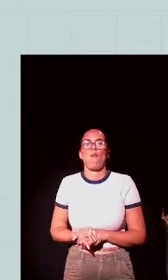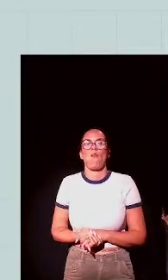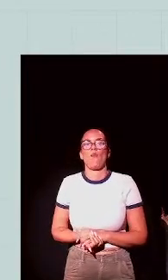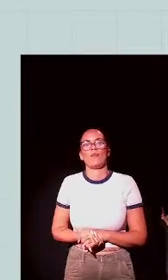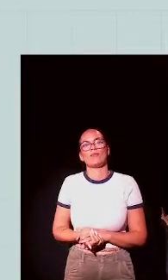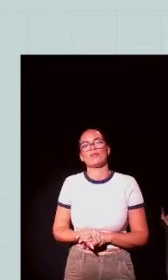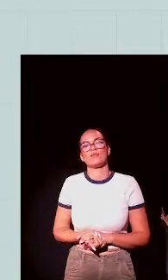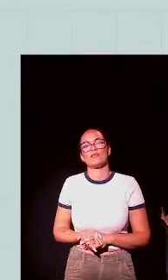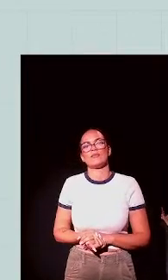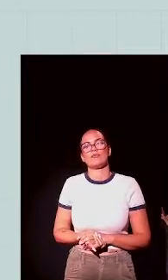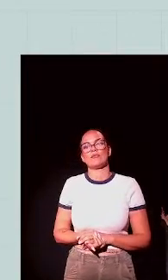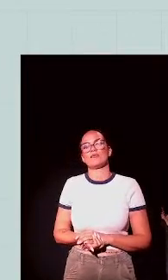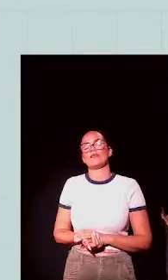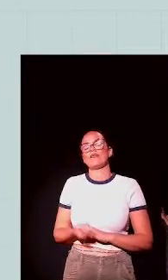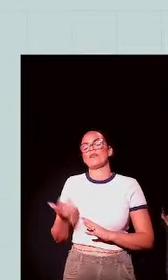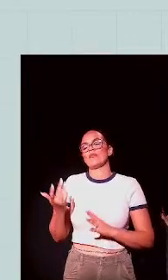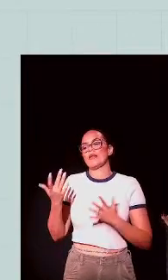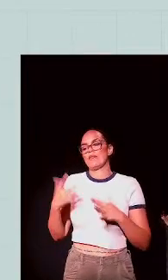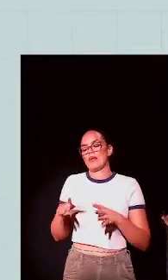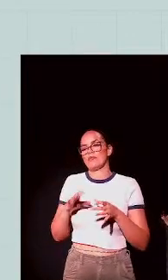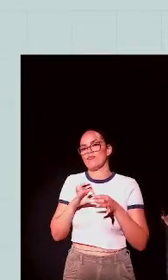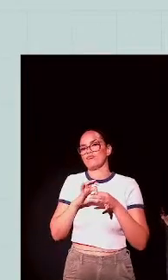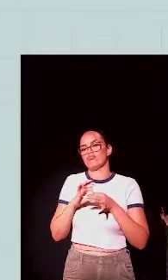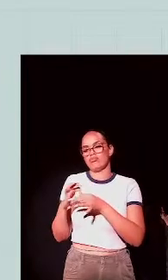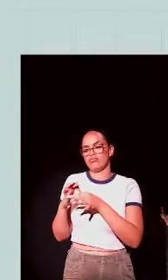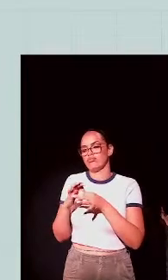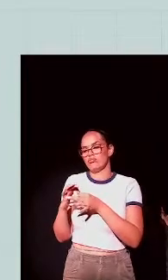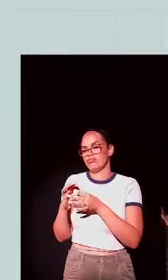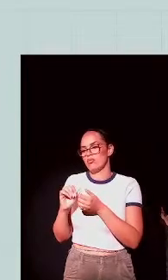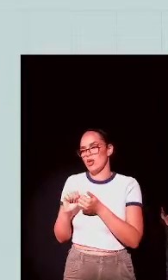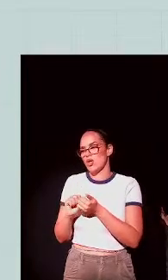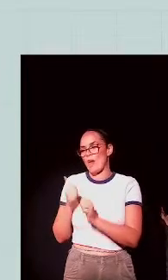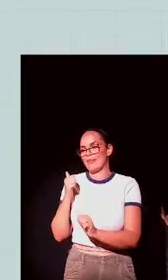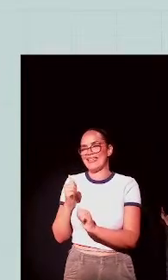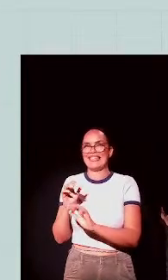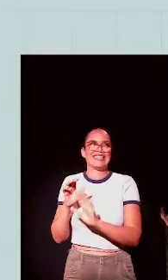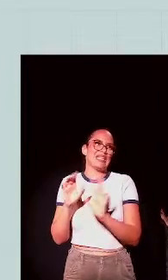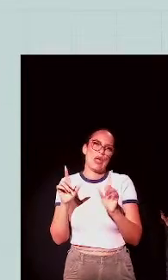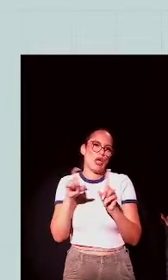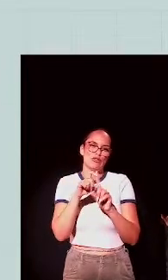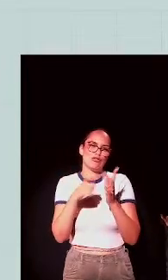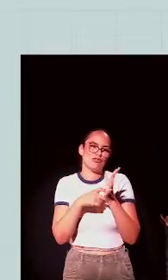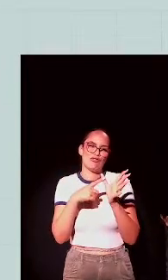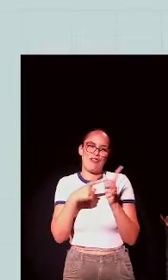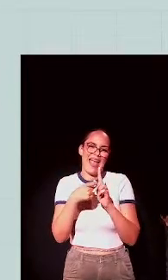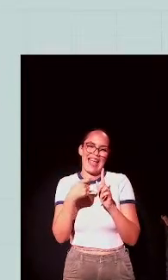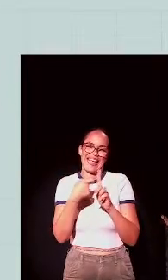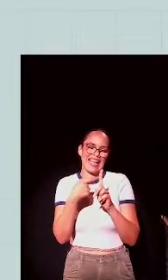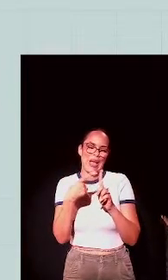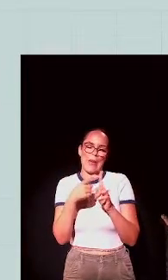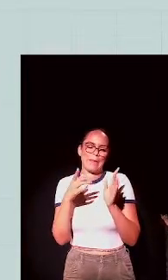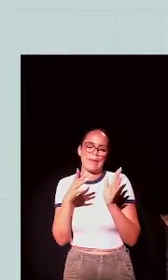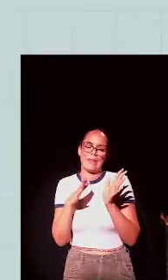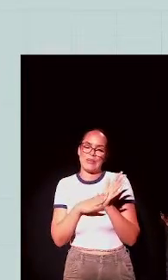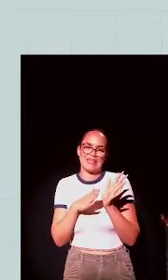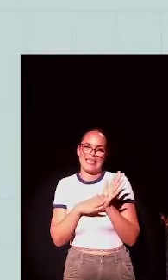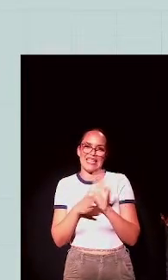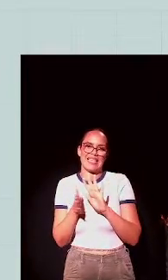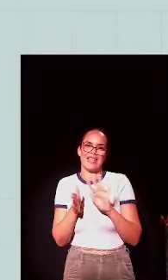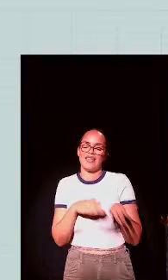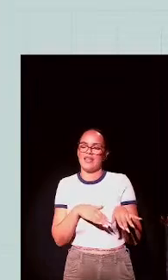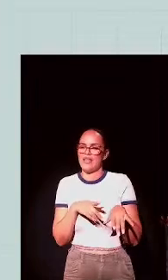I've been working with a company to do, it's not Drake Music, that's you. It was something